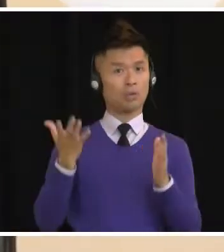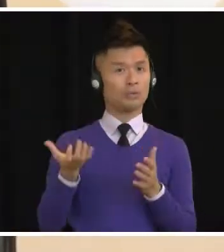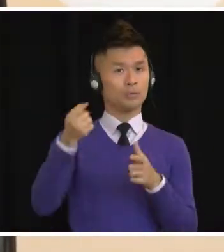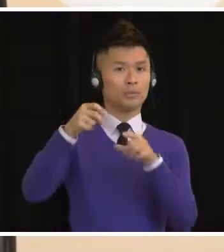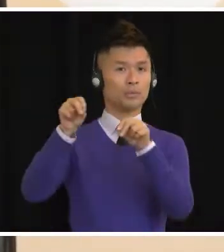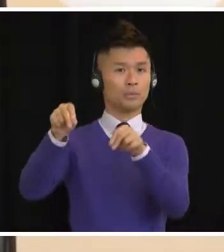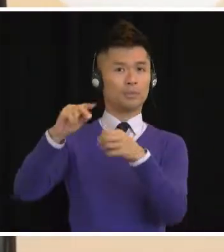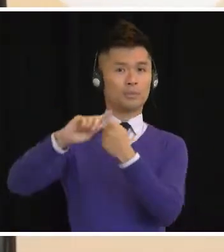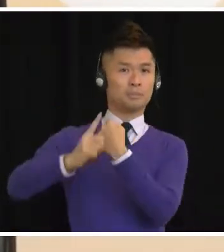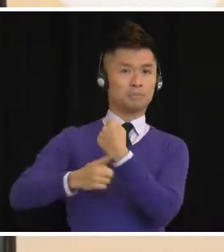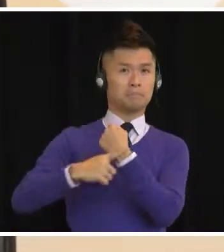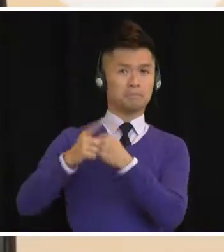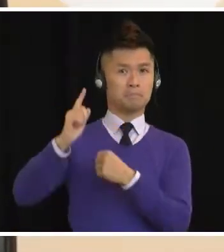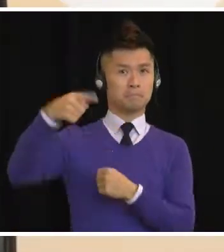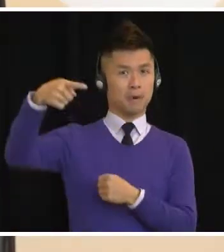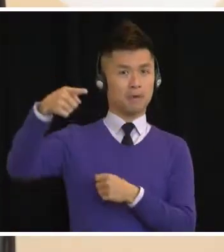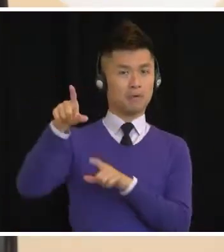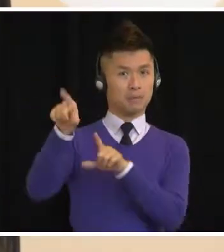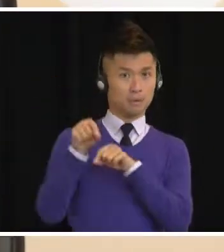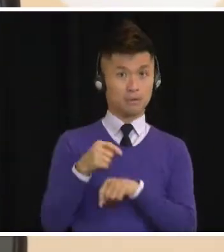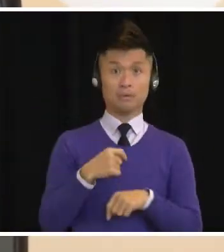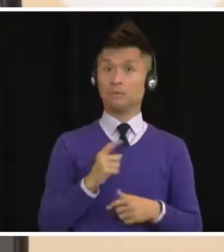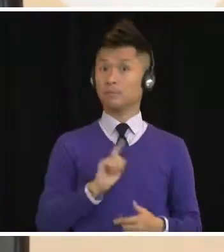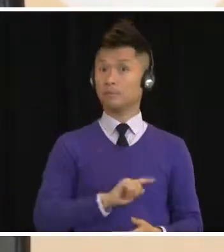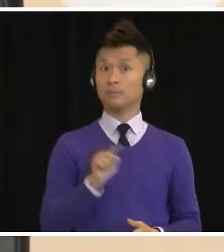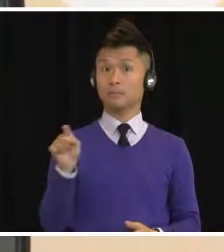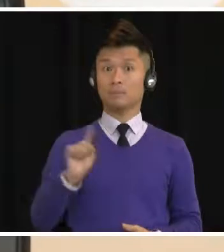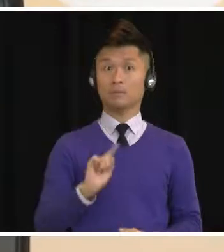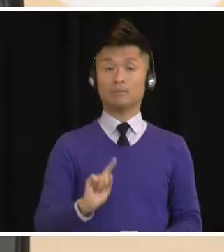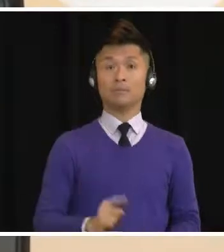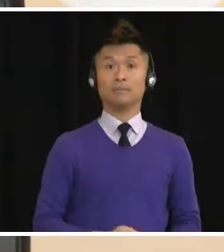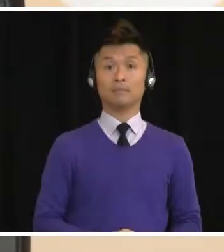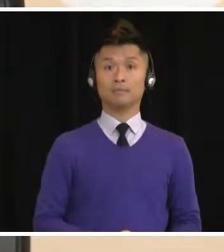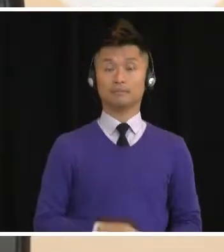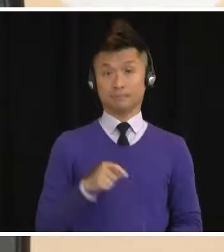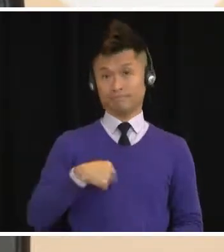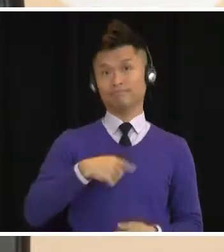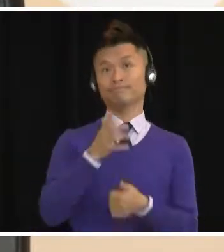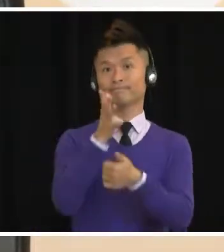I think that is my additional question.